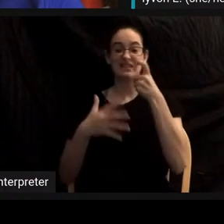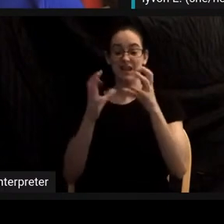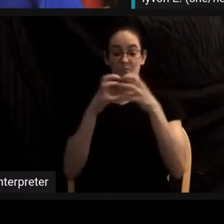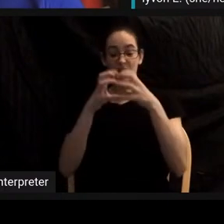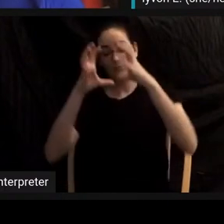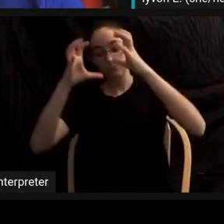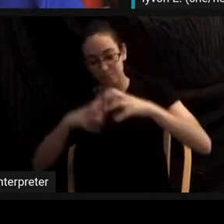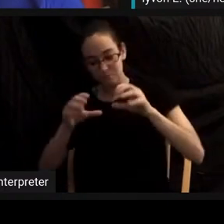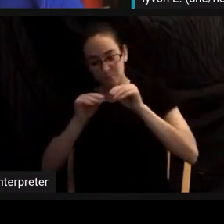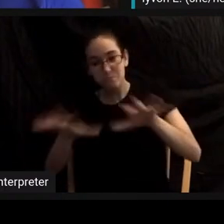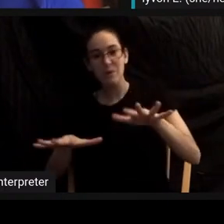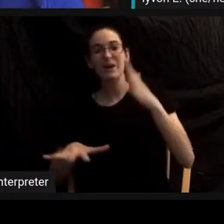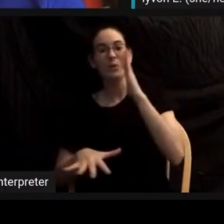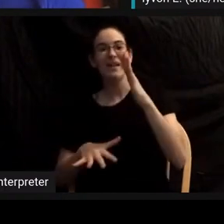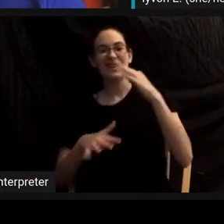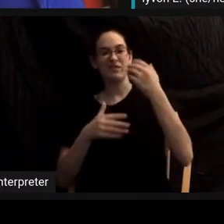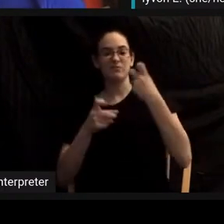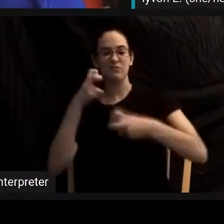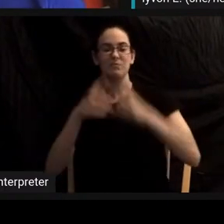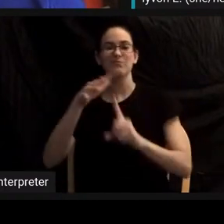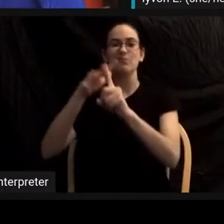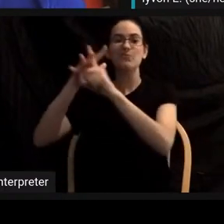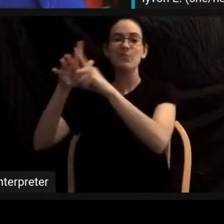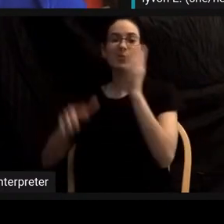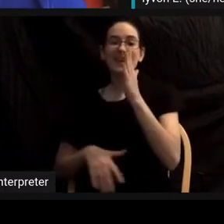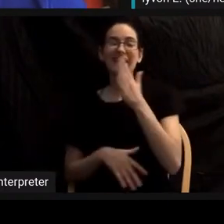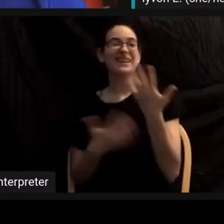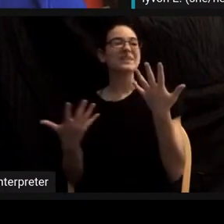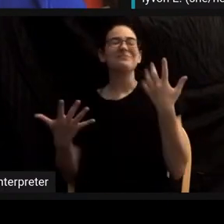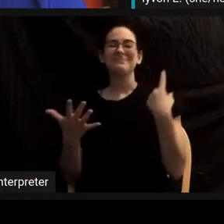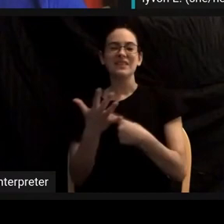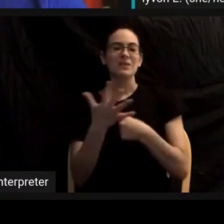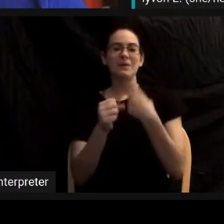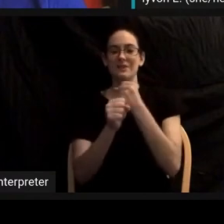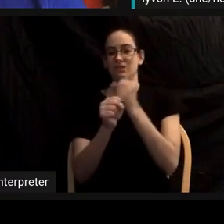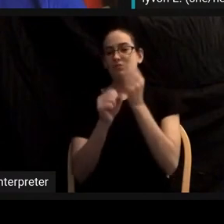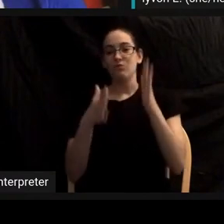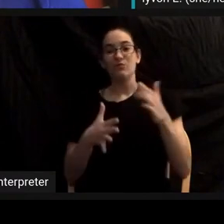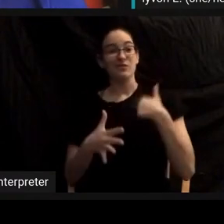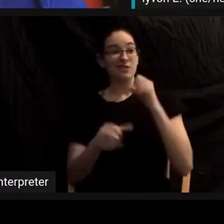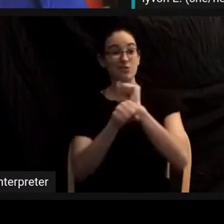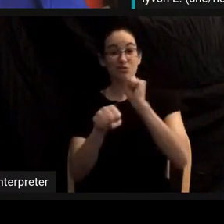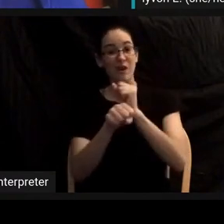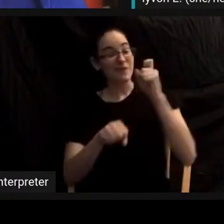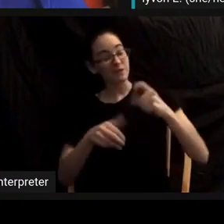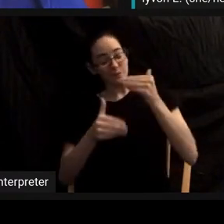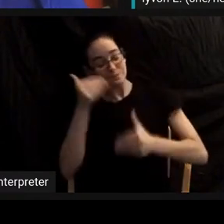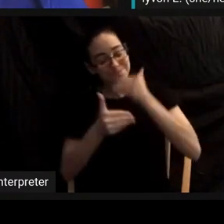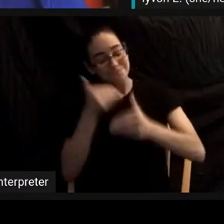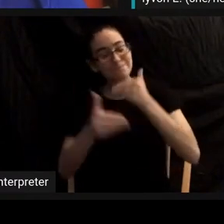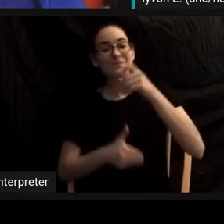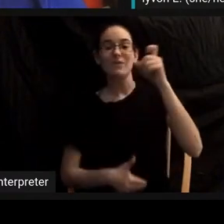break and it might cause me more issues later. And so sometimes as a producer, that's also your job. You gotta do it. Like that